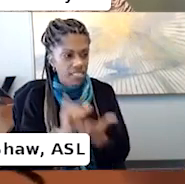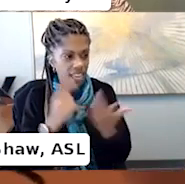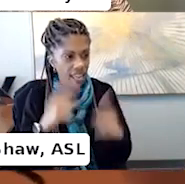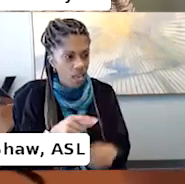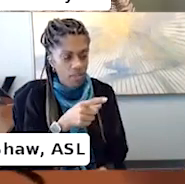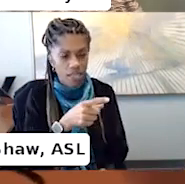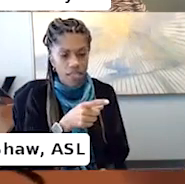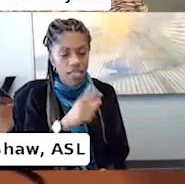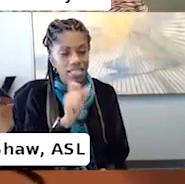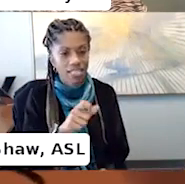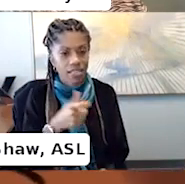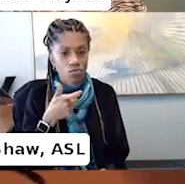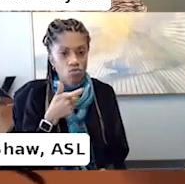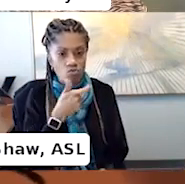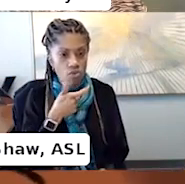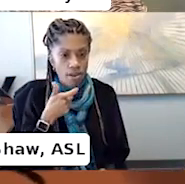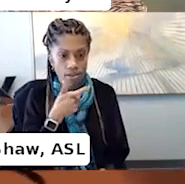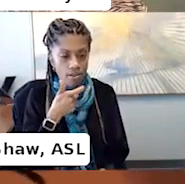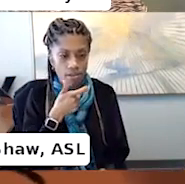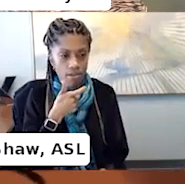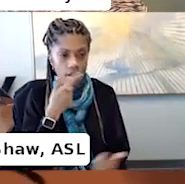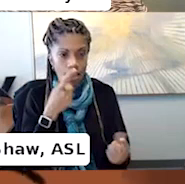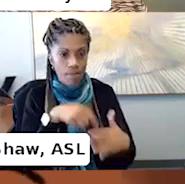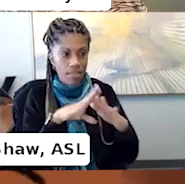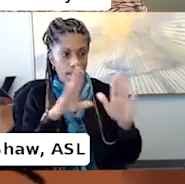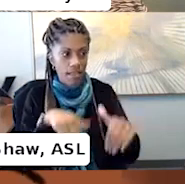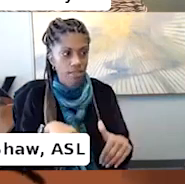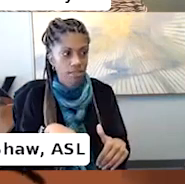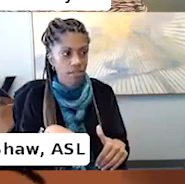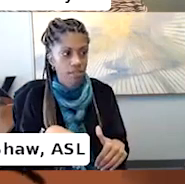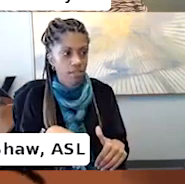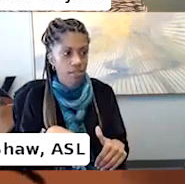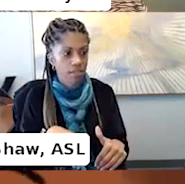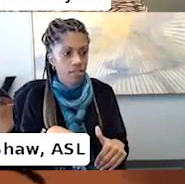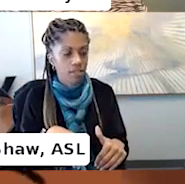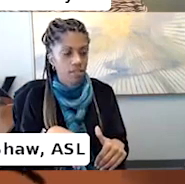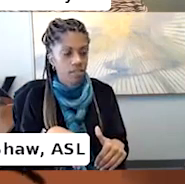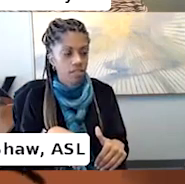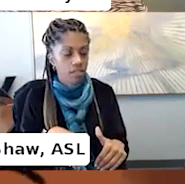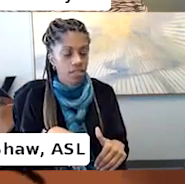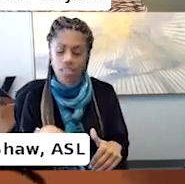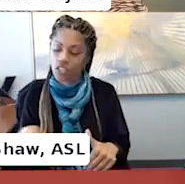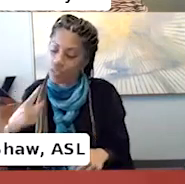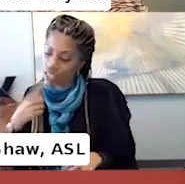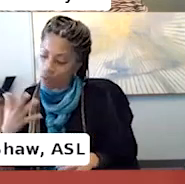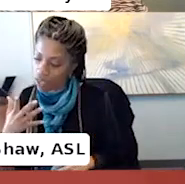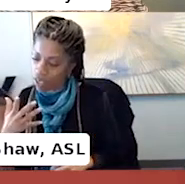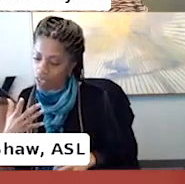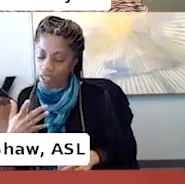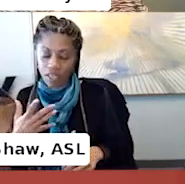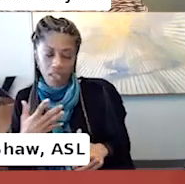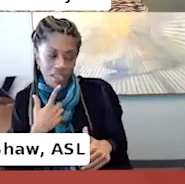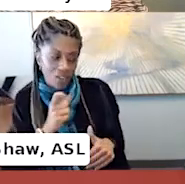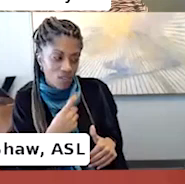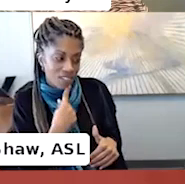right. It's not right. And you said, I want you to do that house, please. I did say please, right? Oh,